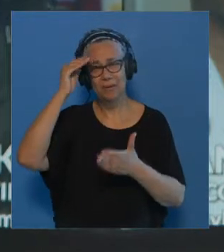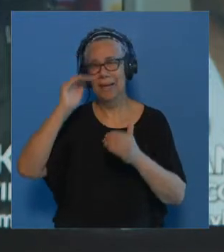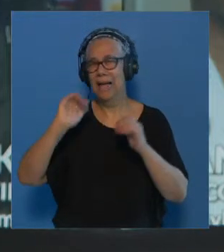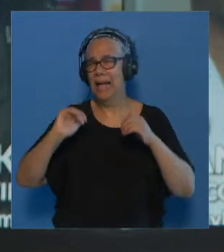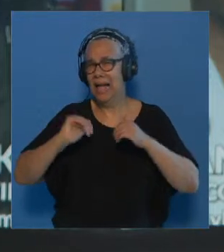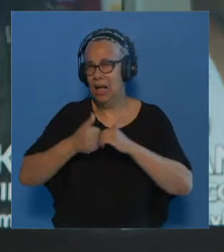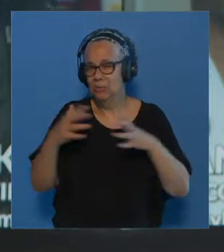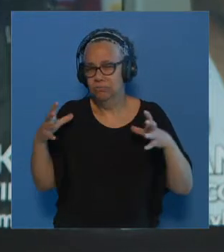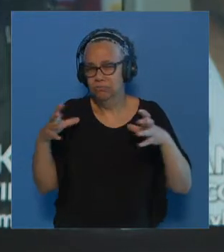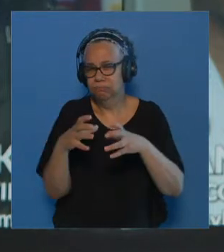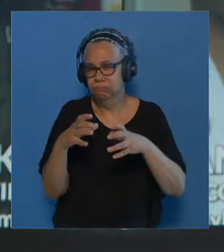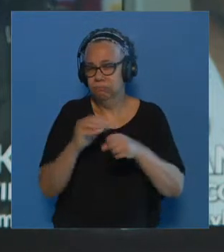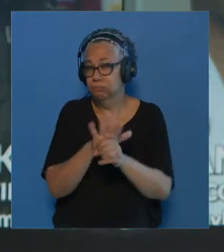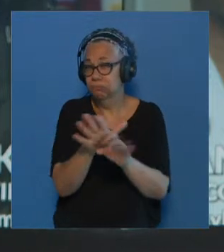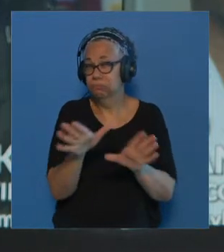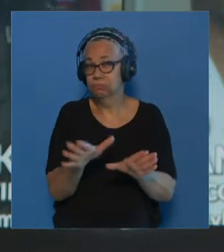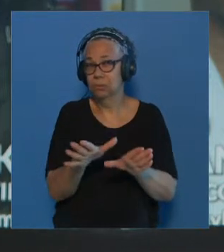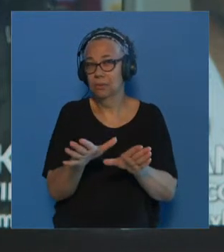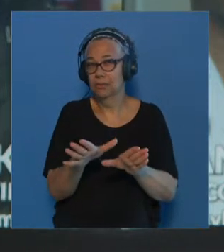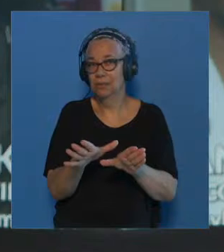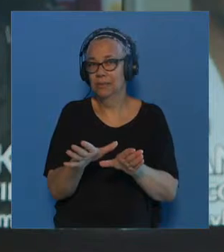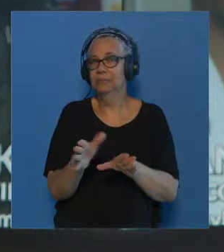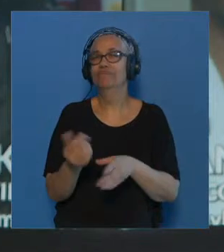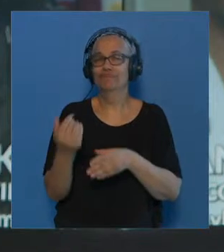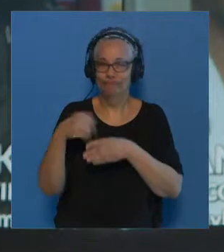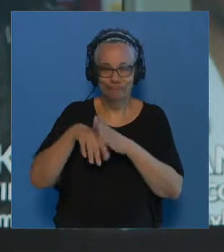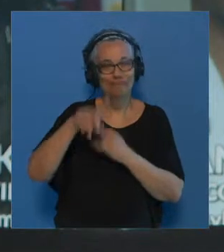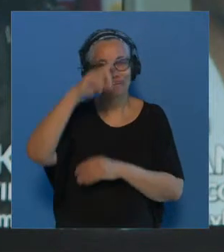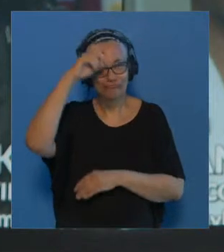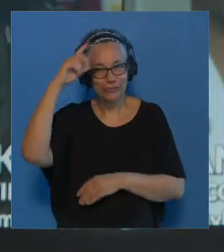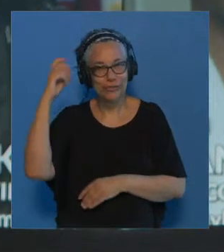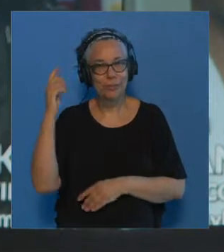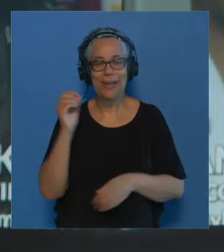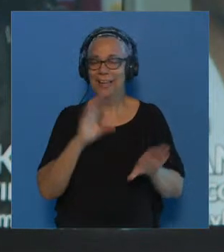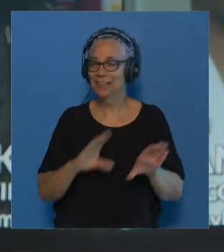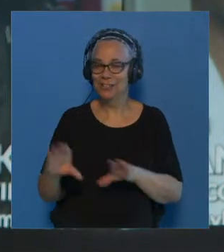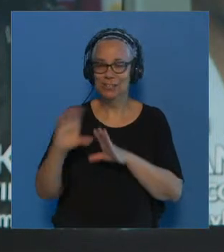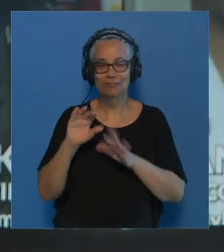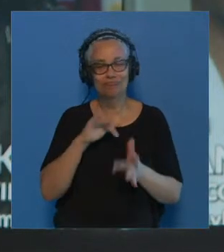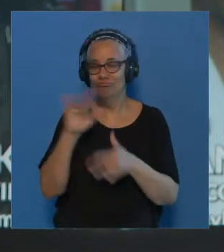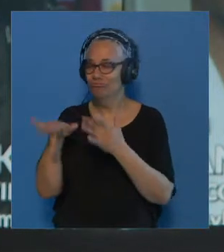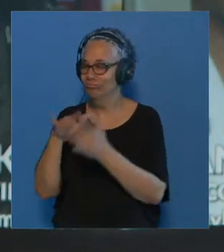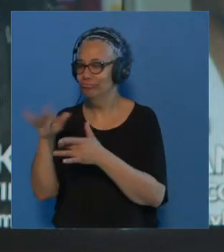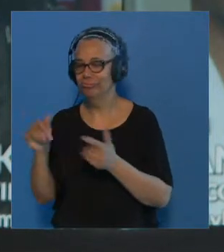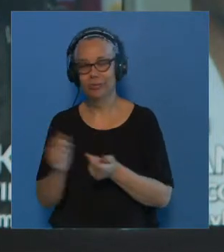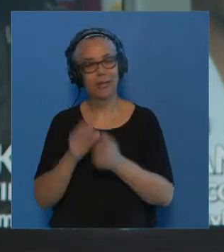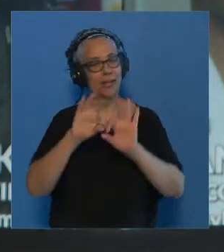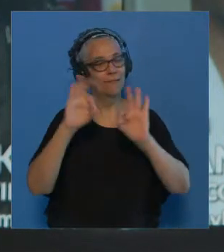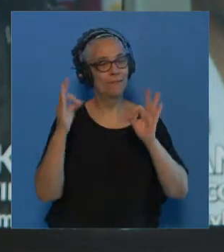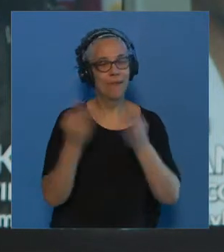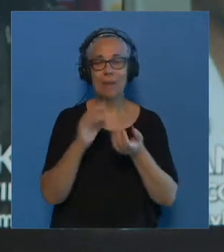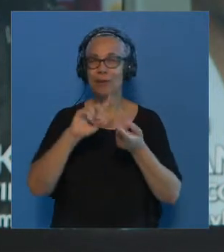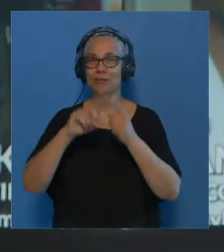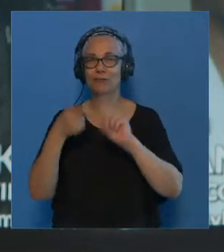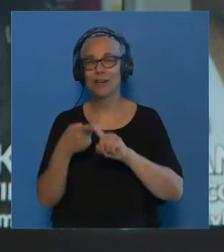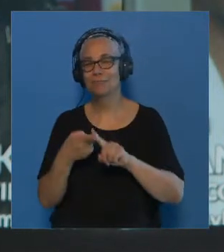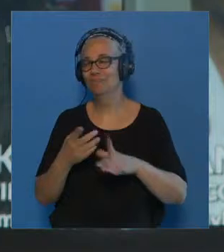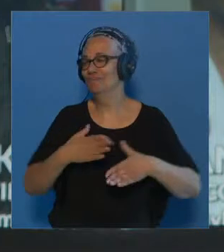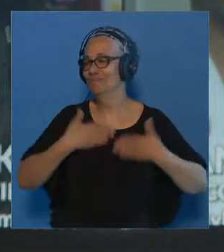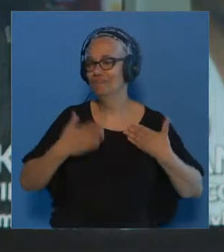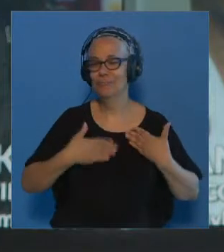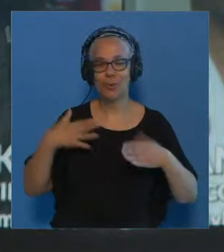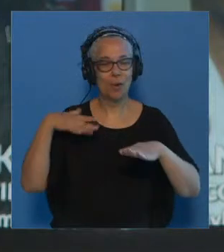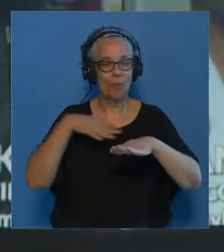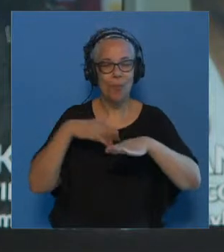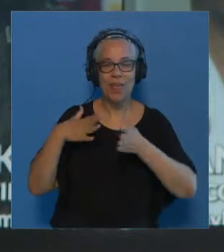COVID-19. We are in the midst of summer activities, which include spending time with family and friends, enjoying the beach, boating,